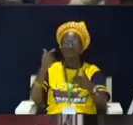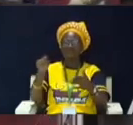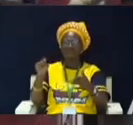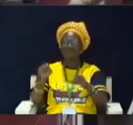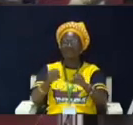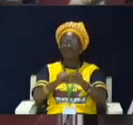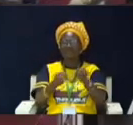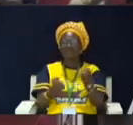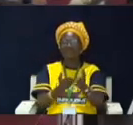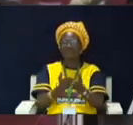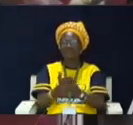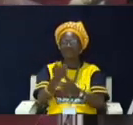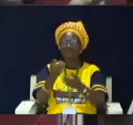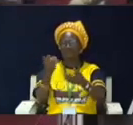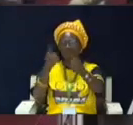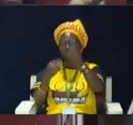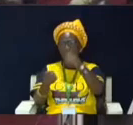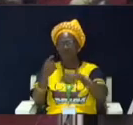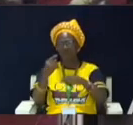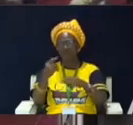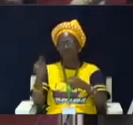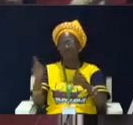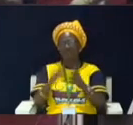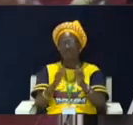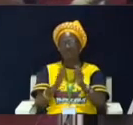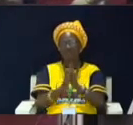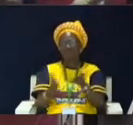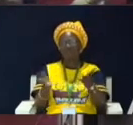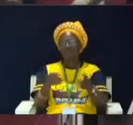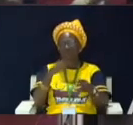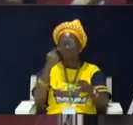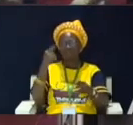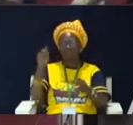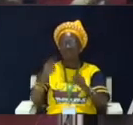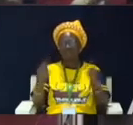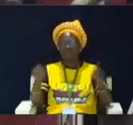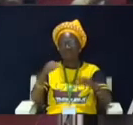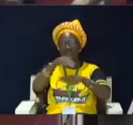The Bible says the very night before he was betrayed,